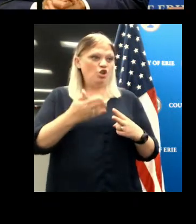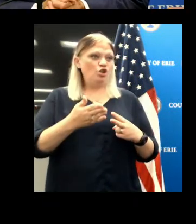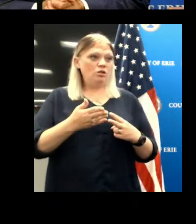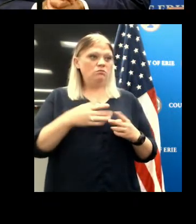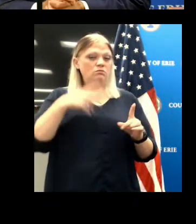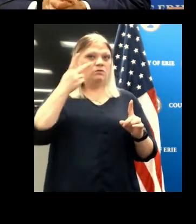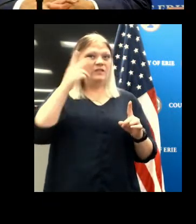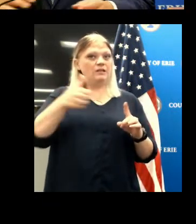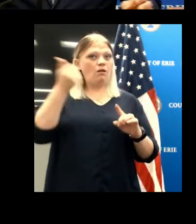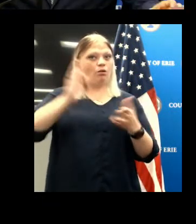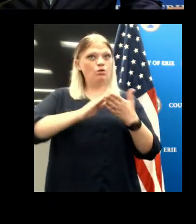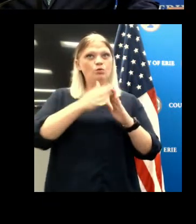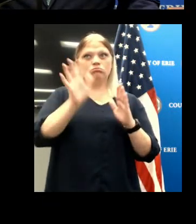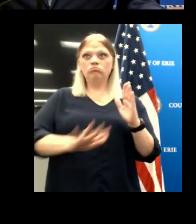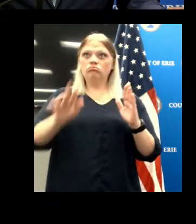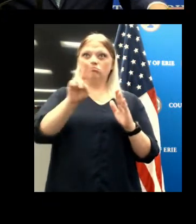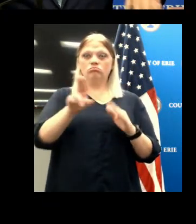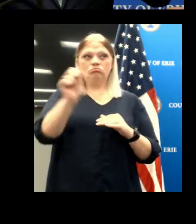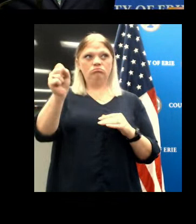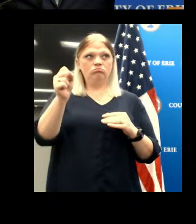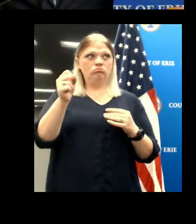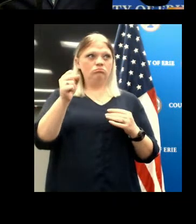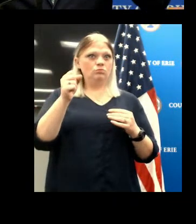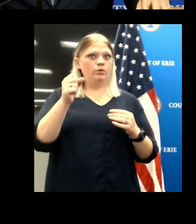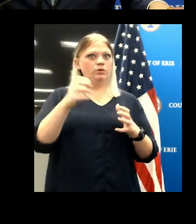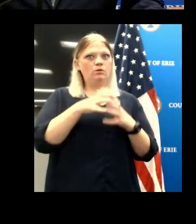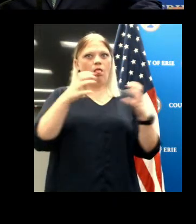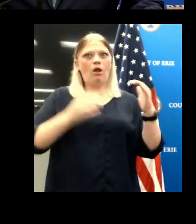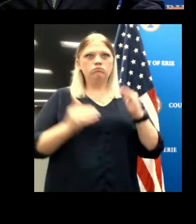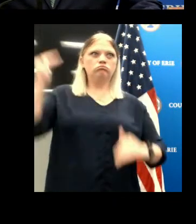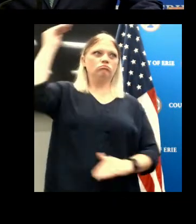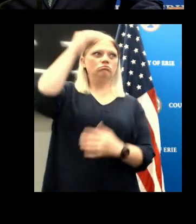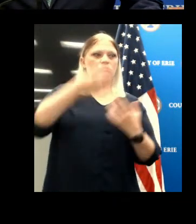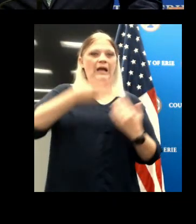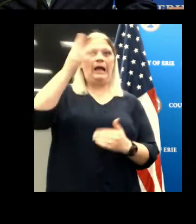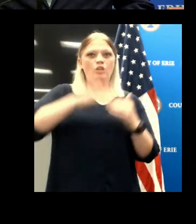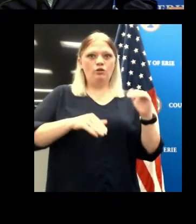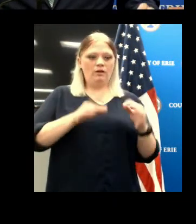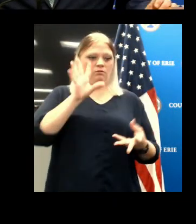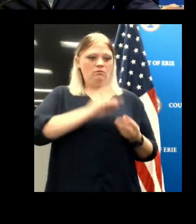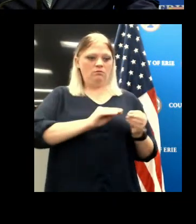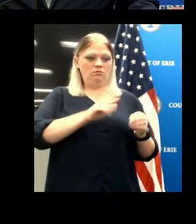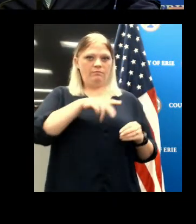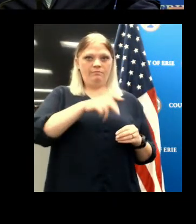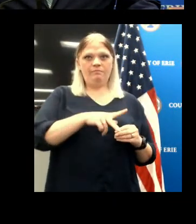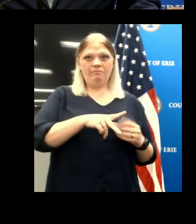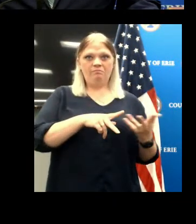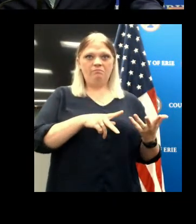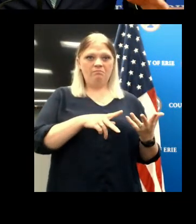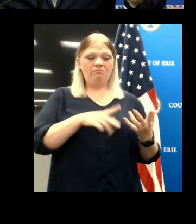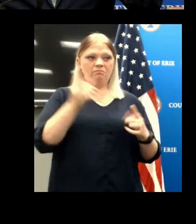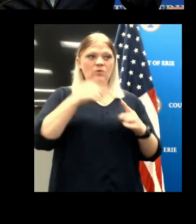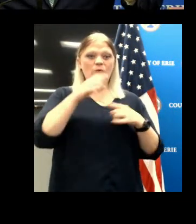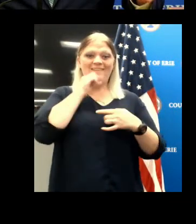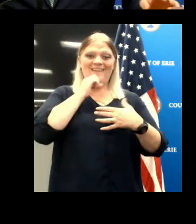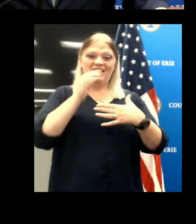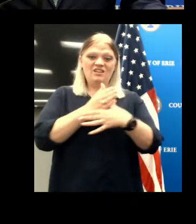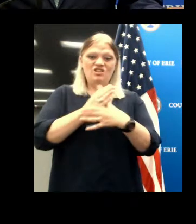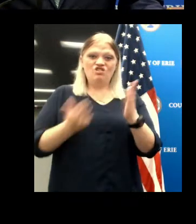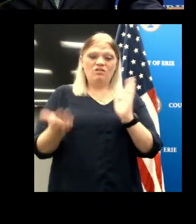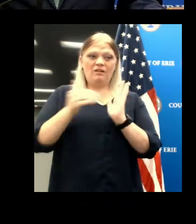We've seen other communities across the United States where it's much higher than what the population is. And when it comes to the age range, once